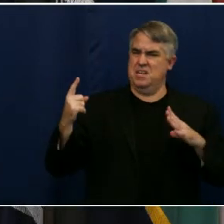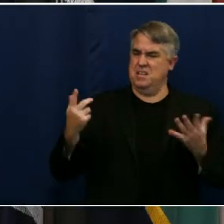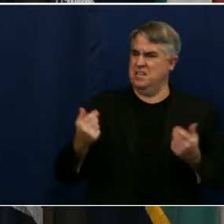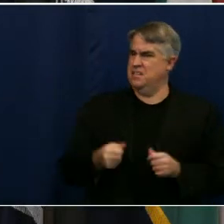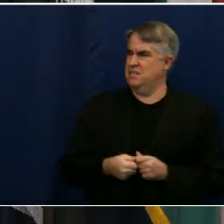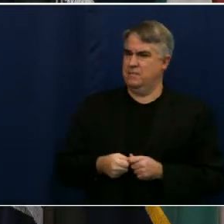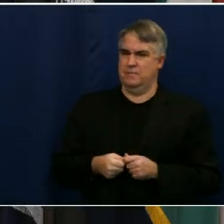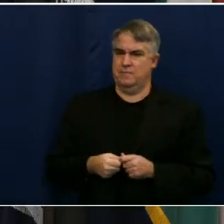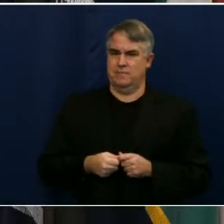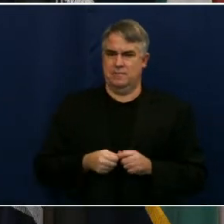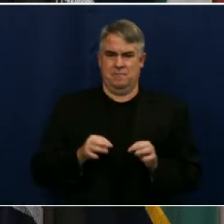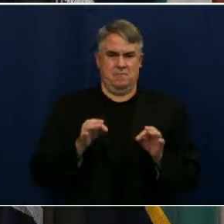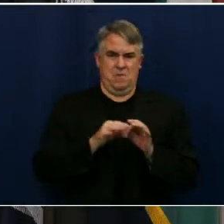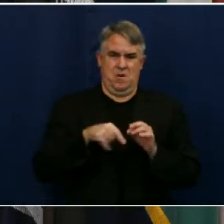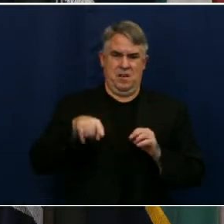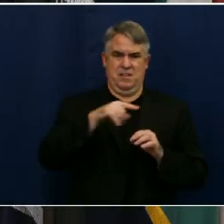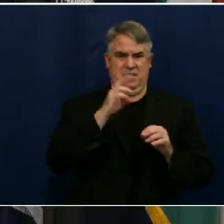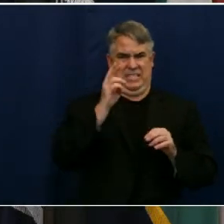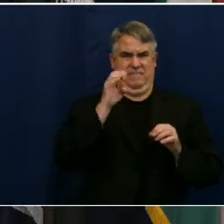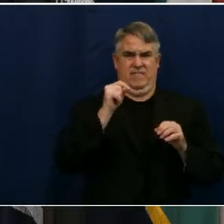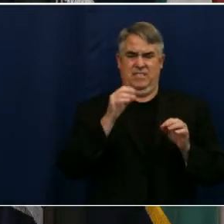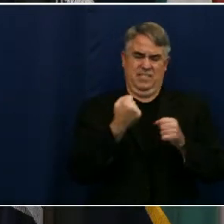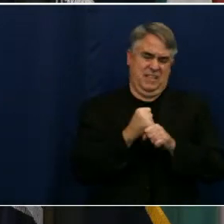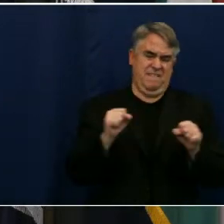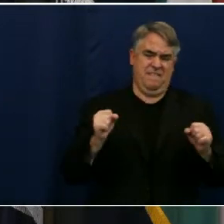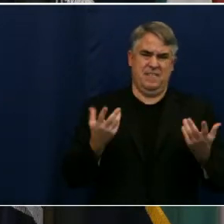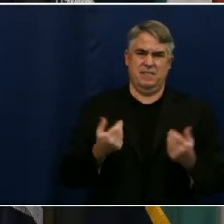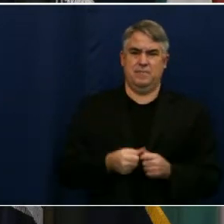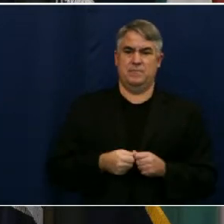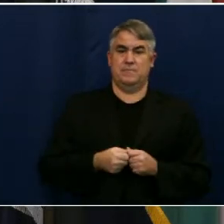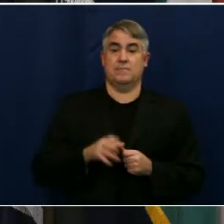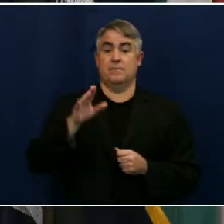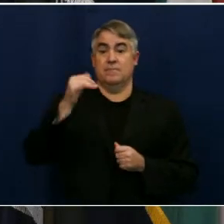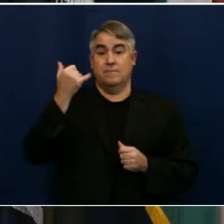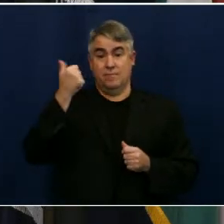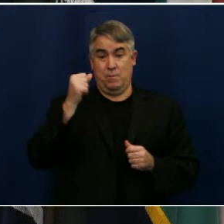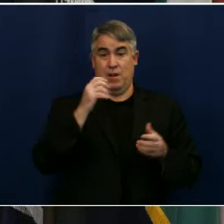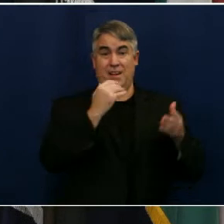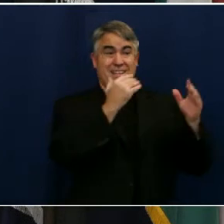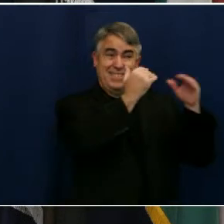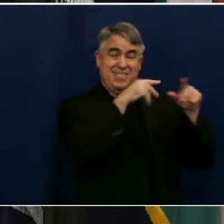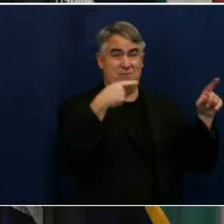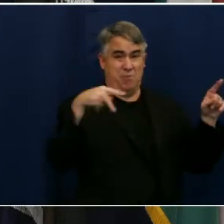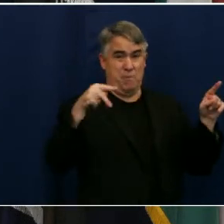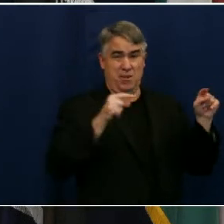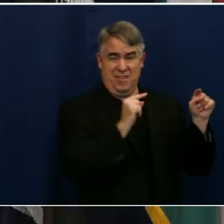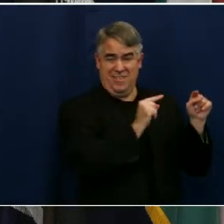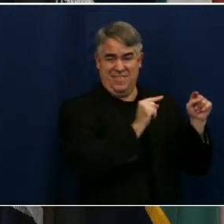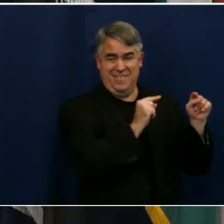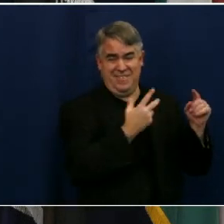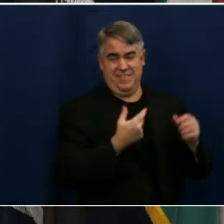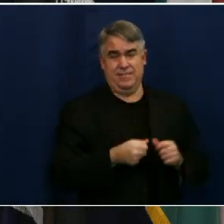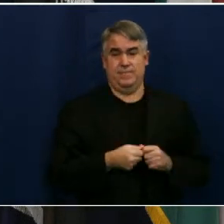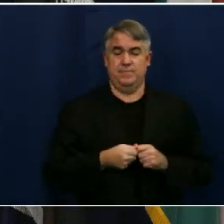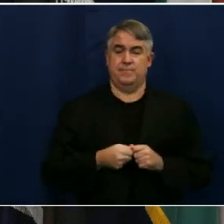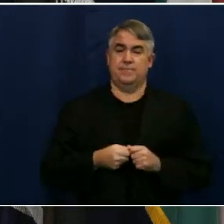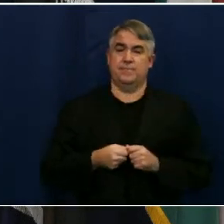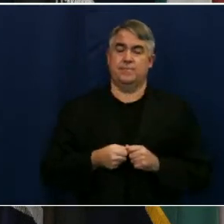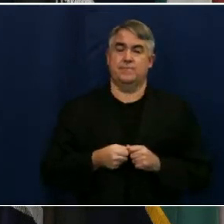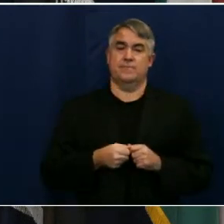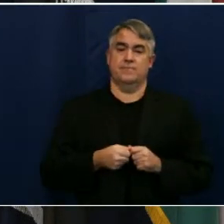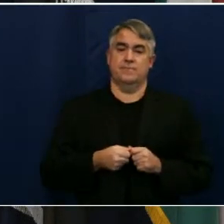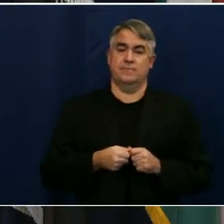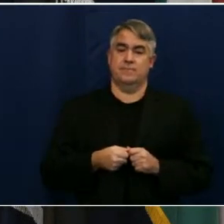who are there. And so I think as we move back into the purple tier, it is not considerably different from where we were when we were in the purple tier